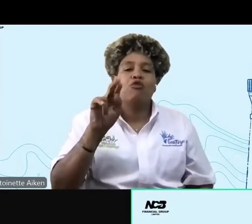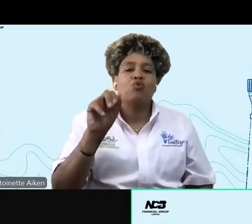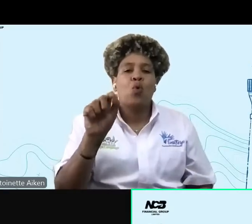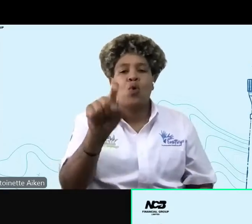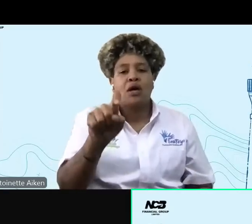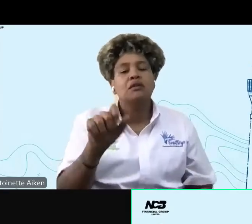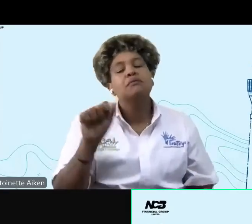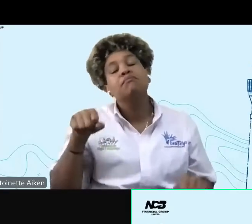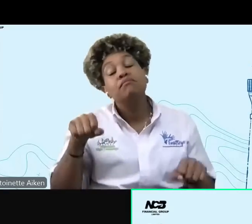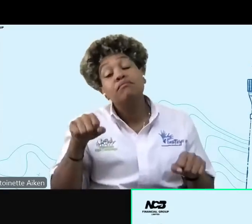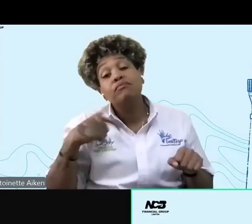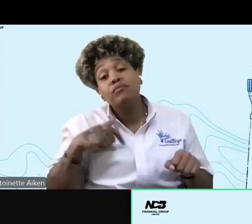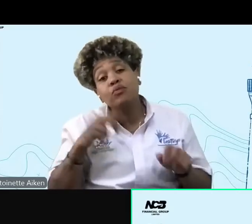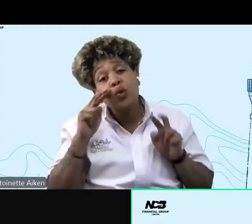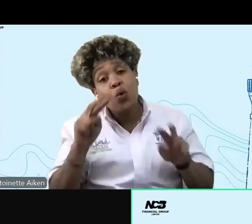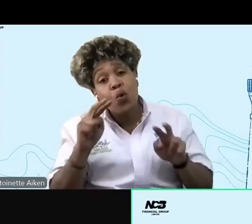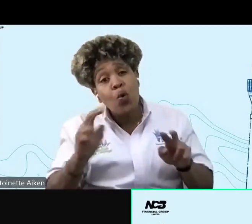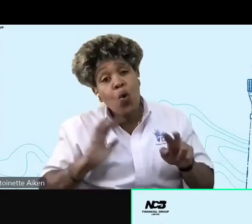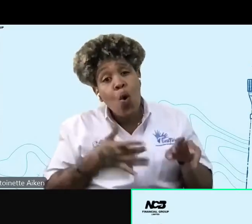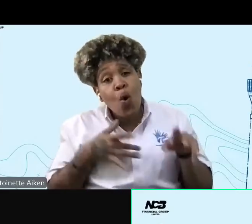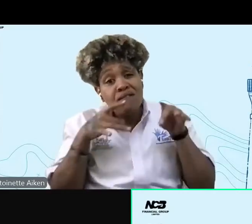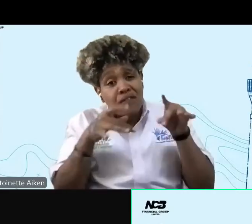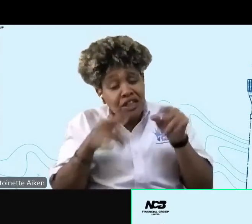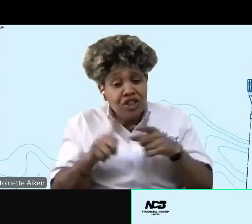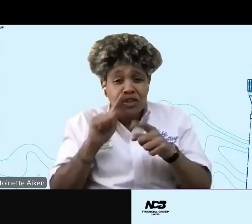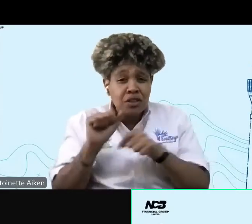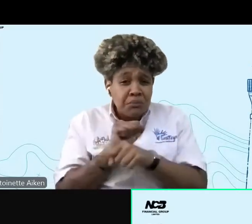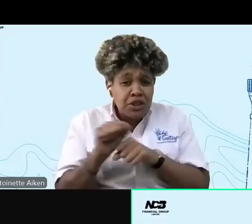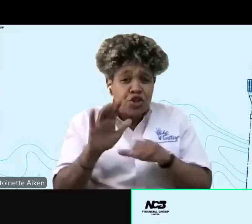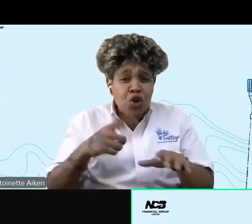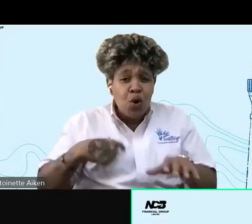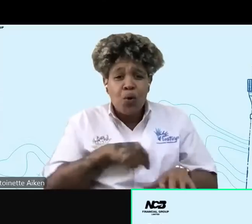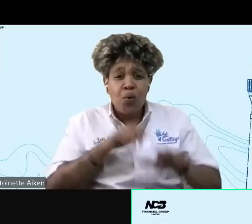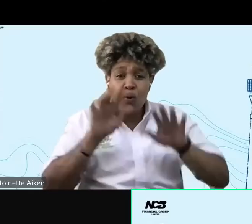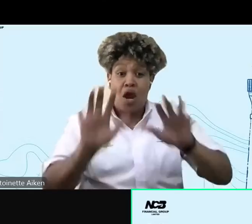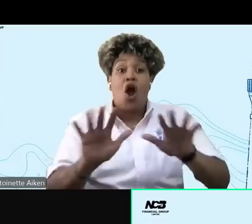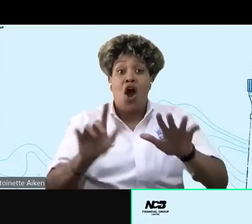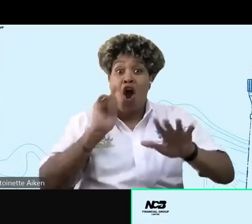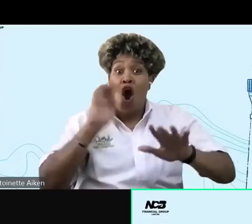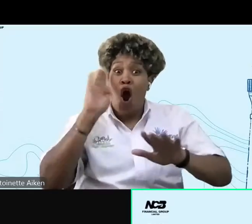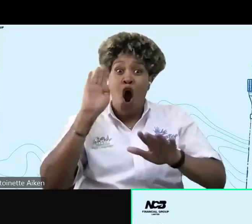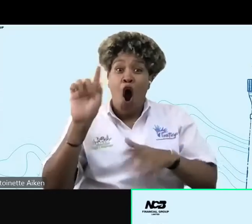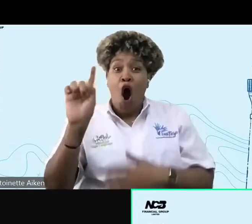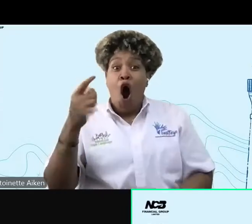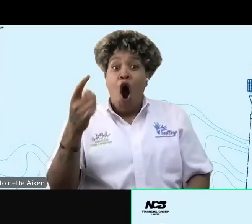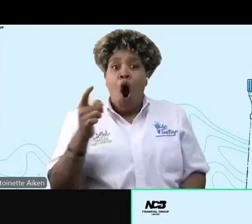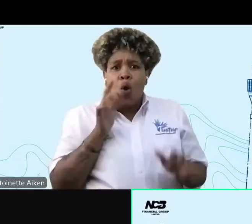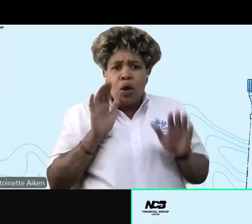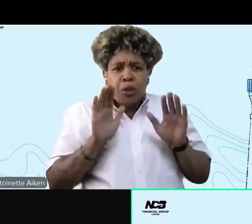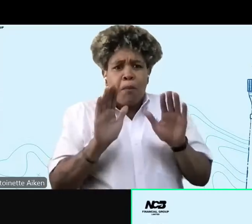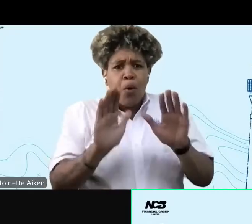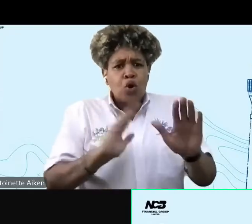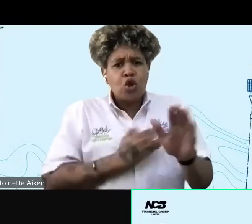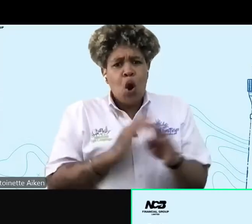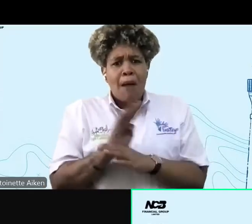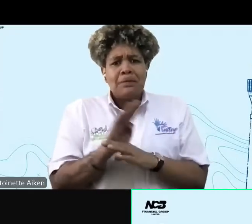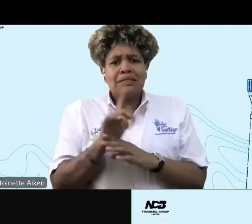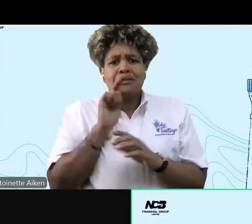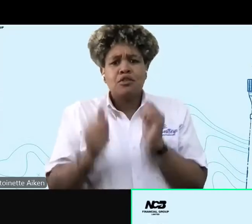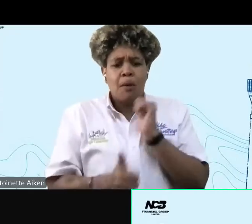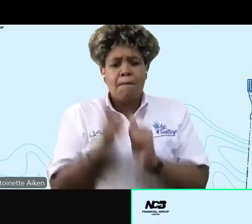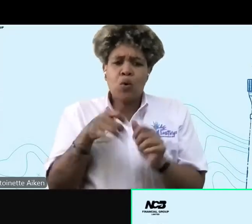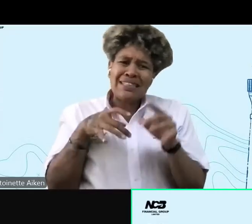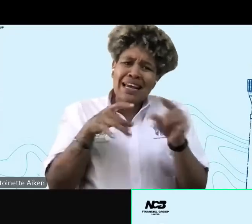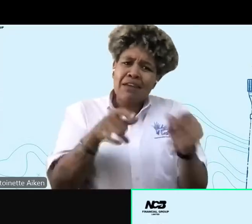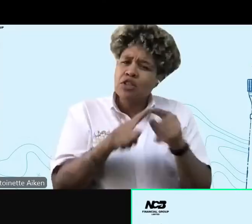Well, of course, we do look at our efficiencies in order to ensure that we are always driving our business to be most